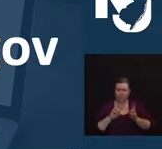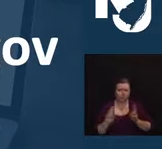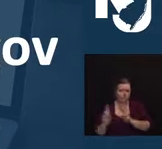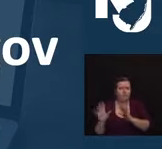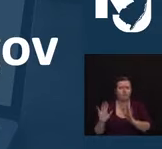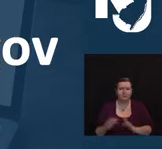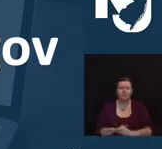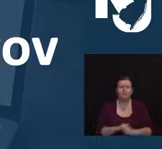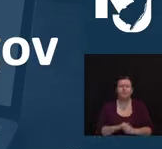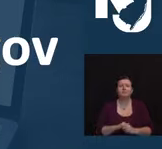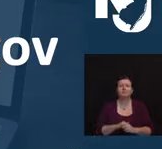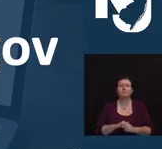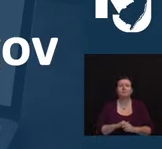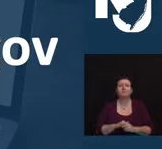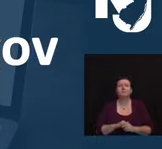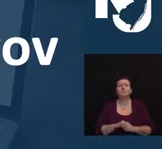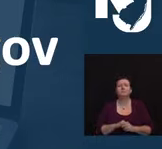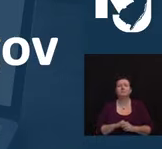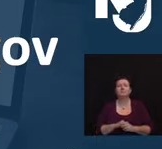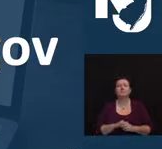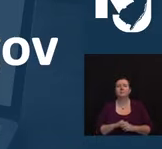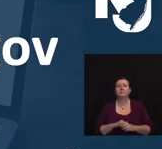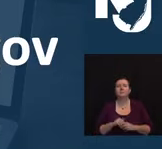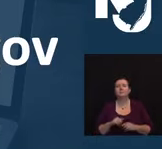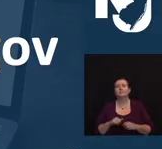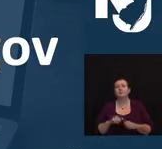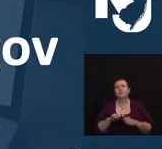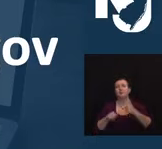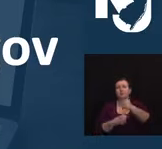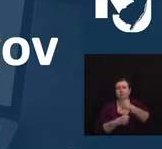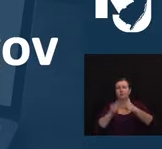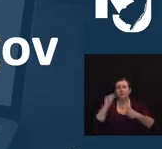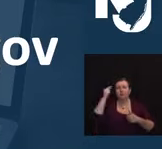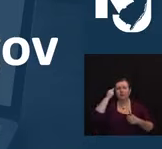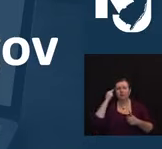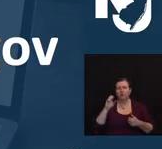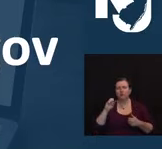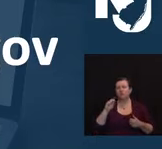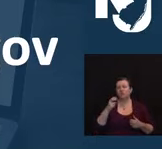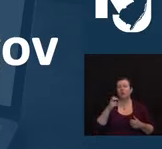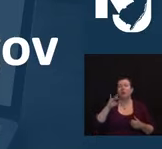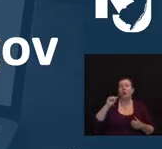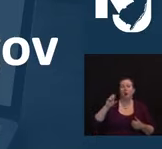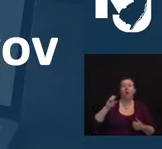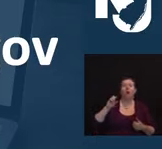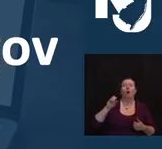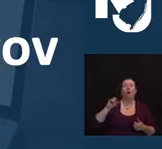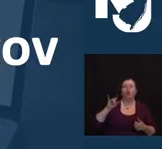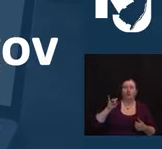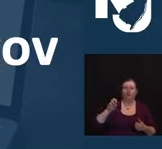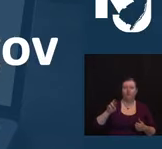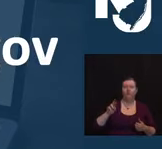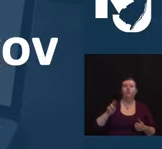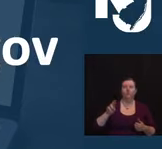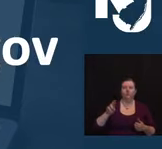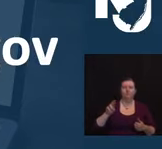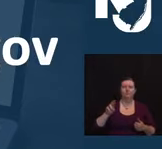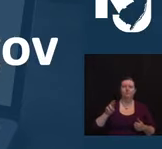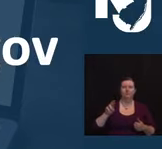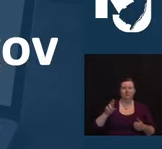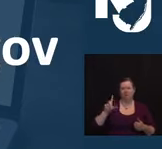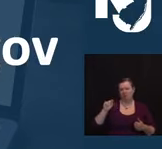extraordinary leadership of Lieutenant Governor Sheila Oliver and the longtime nonprofit organization Norwest Cap to